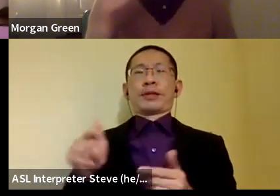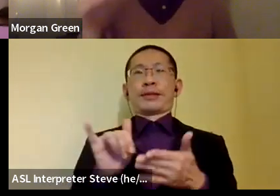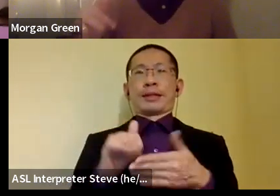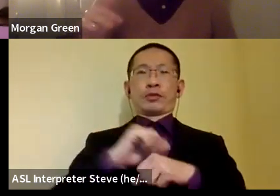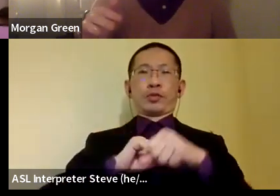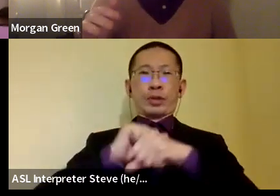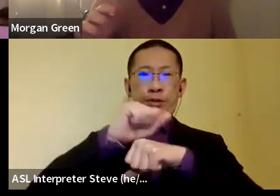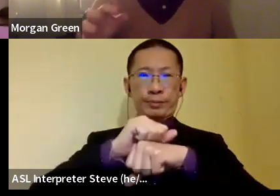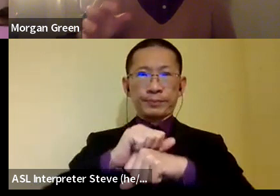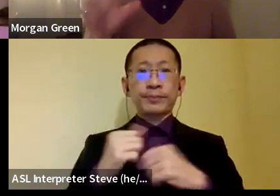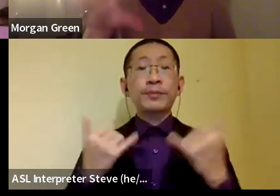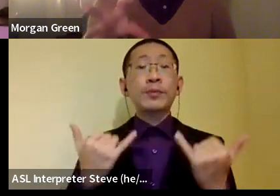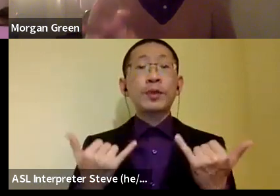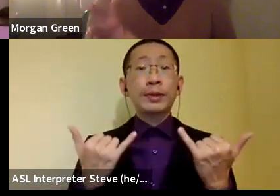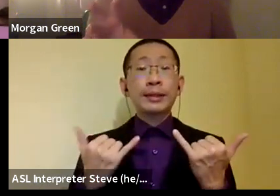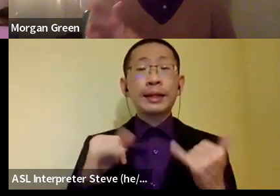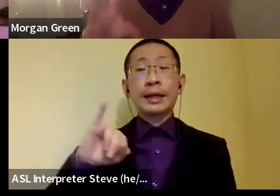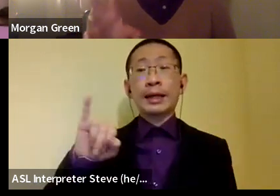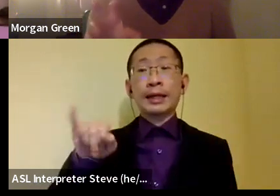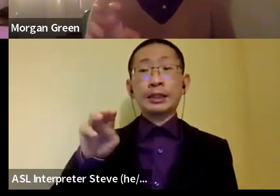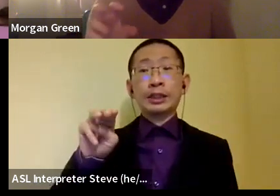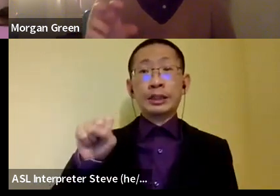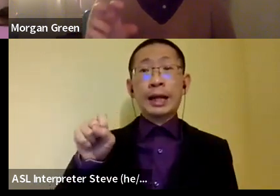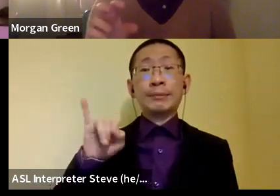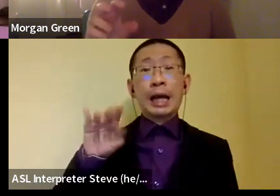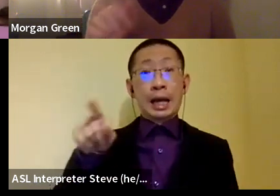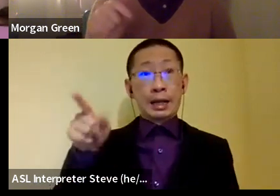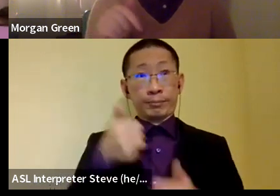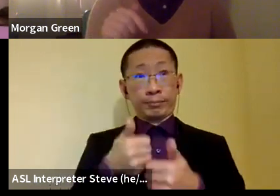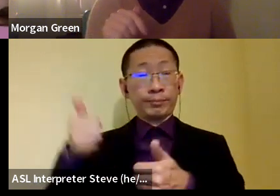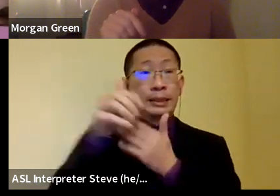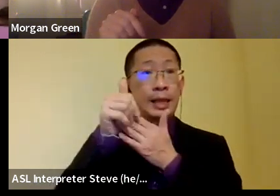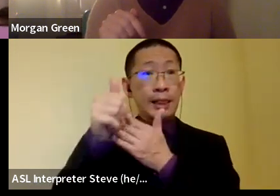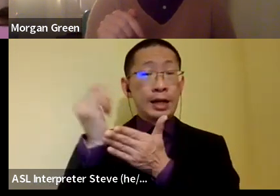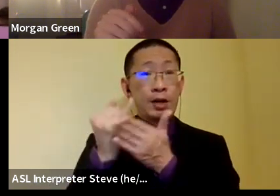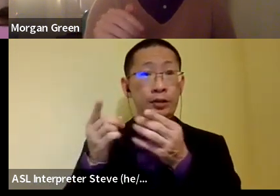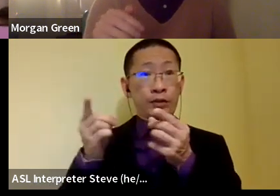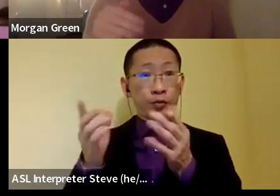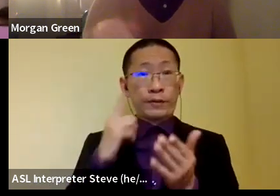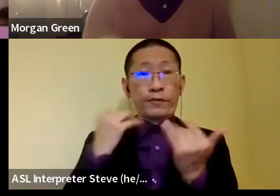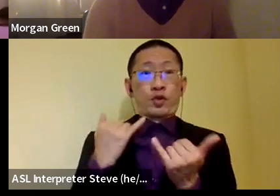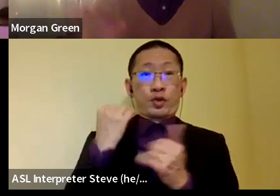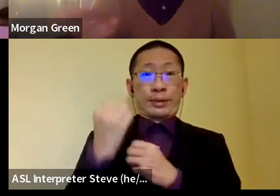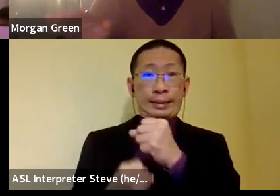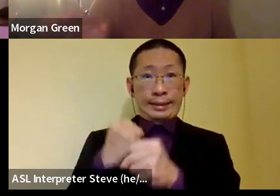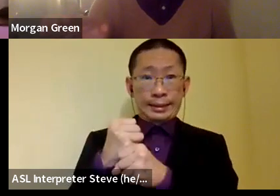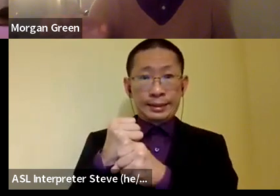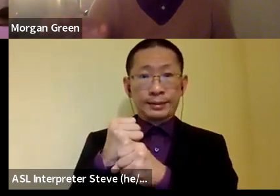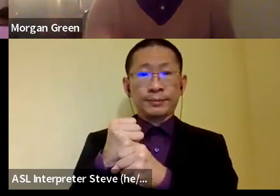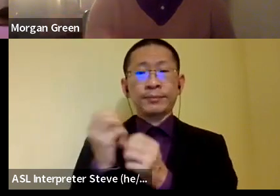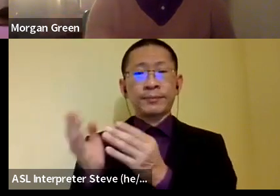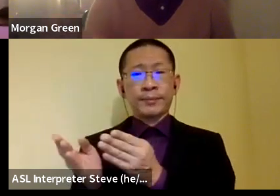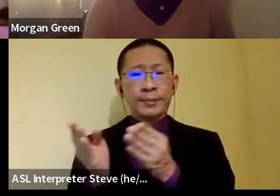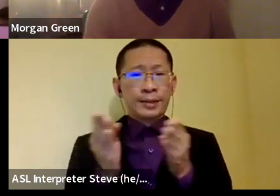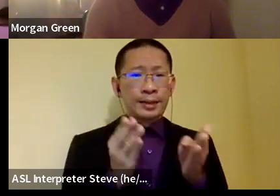So right now, James Imes is the lead artistic director in the current season, and we're moving into